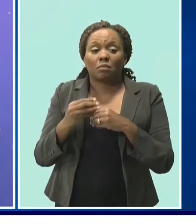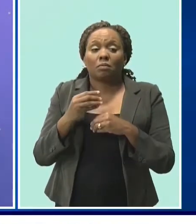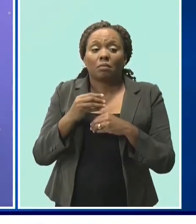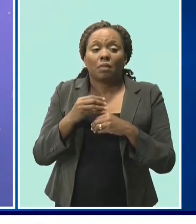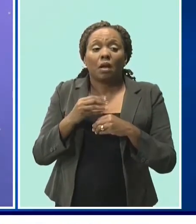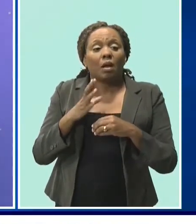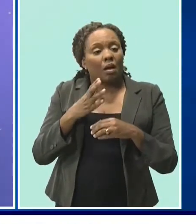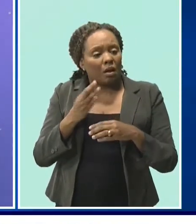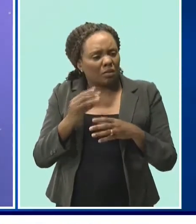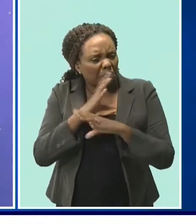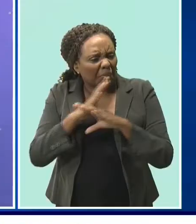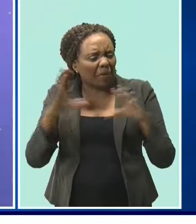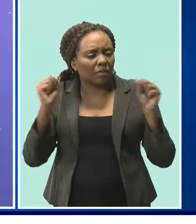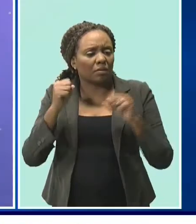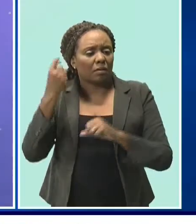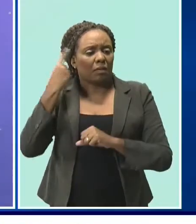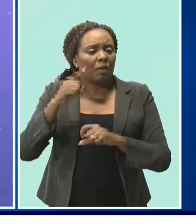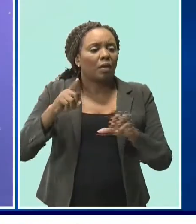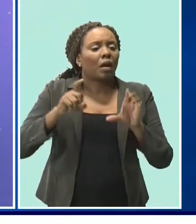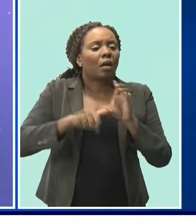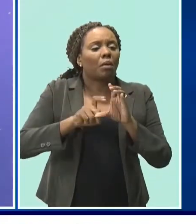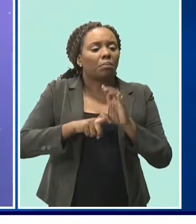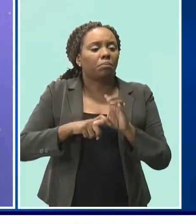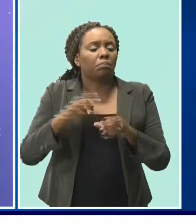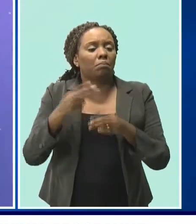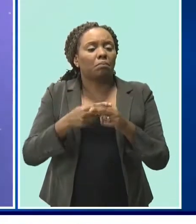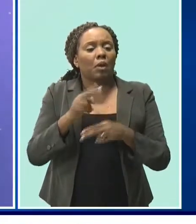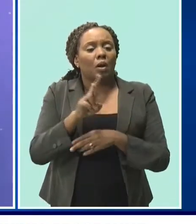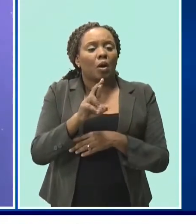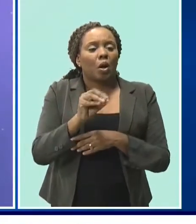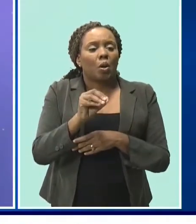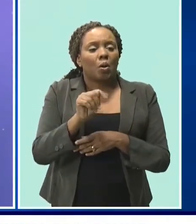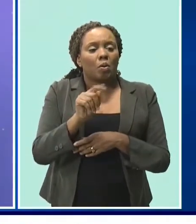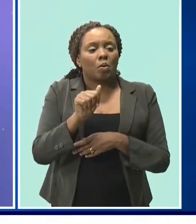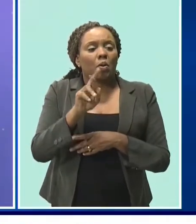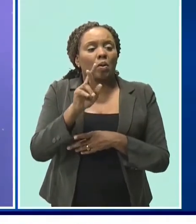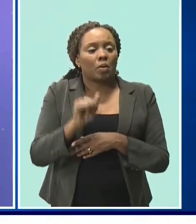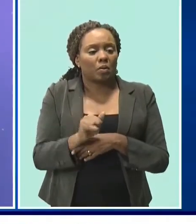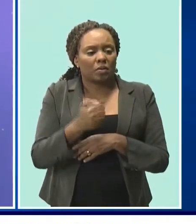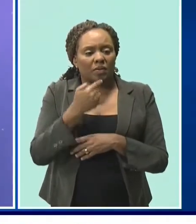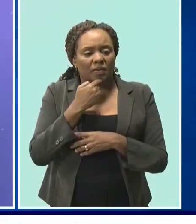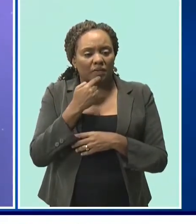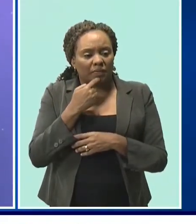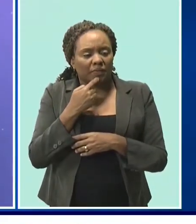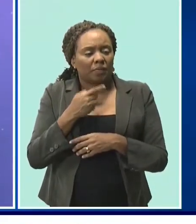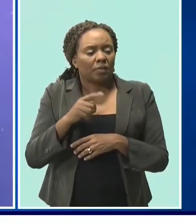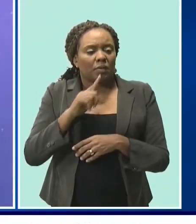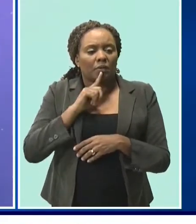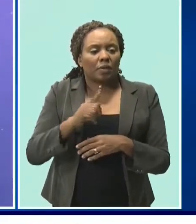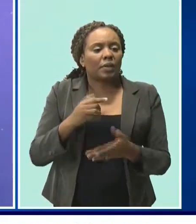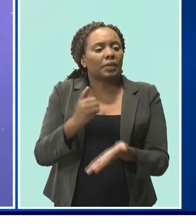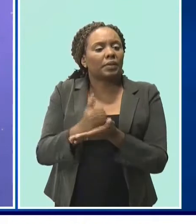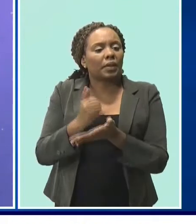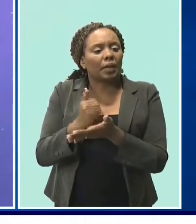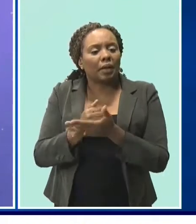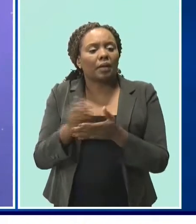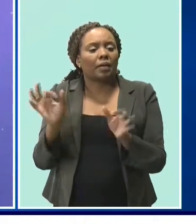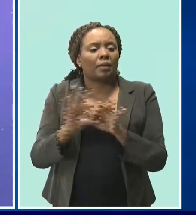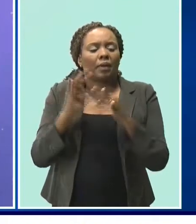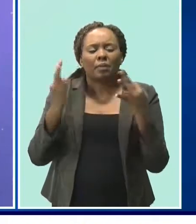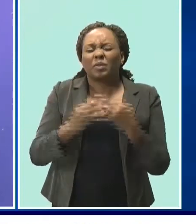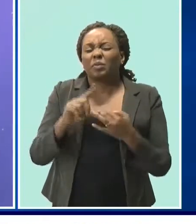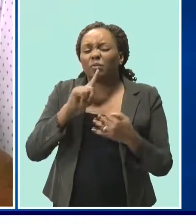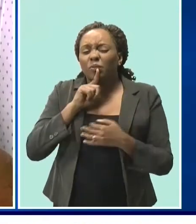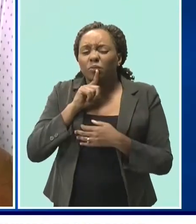disbursement of grants. President of the Rotary Club of Barbados West, Jean St. John, says the donation is part of ongoing efforts to